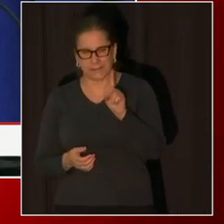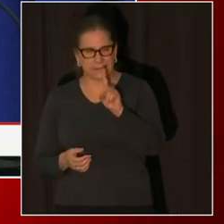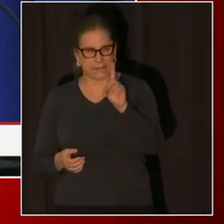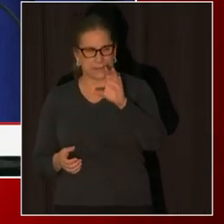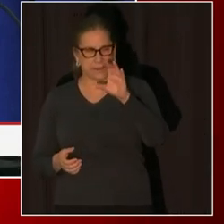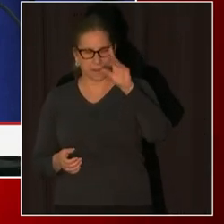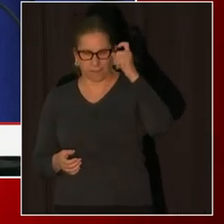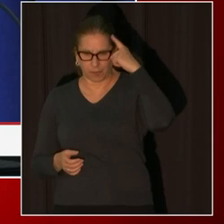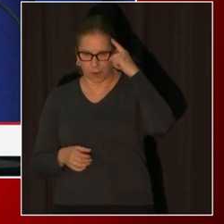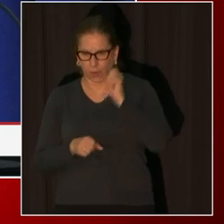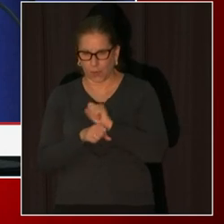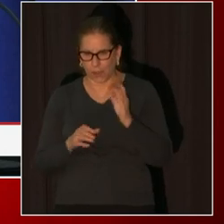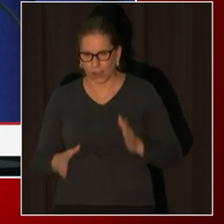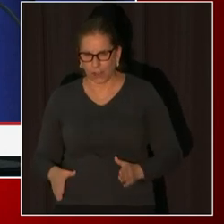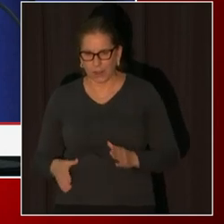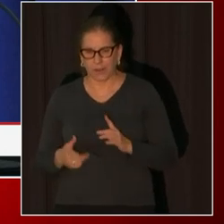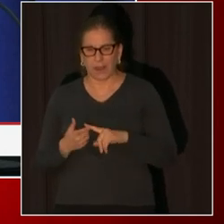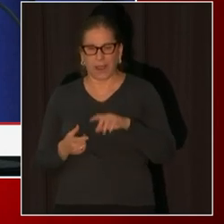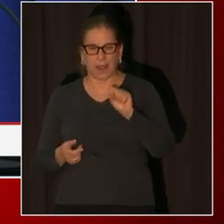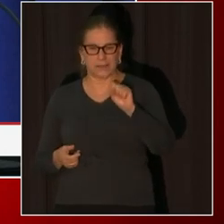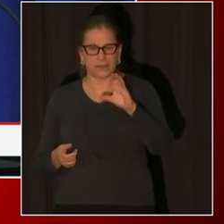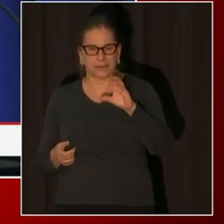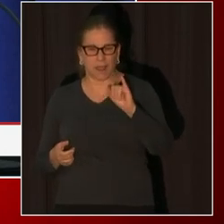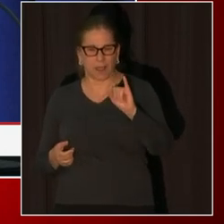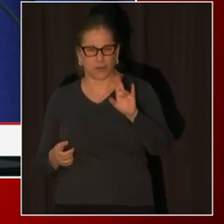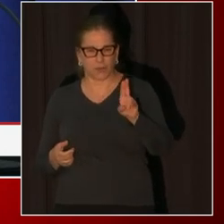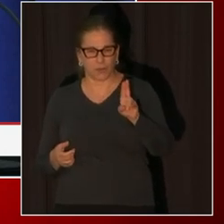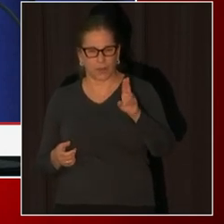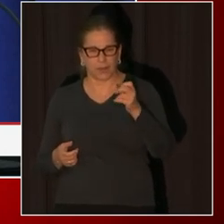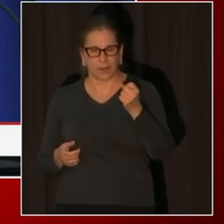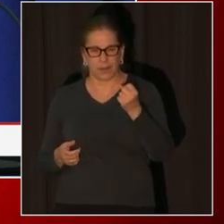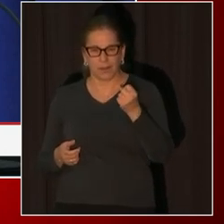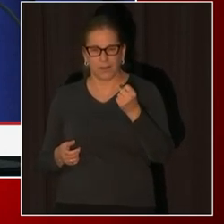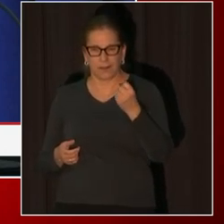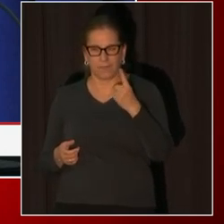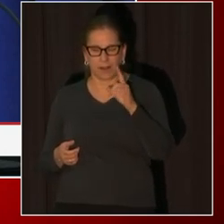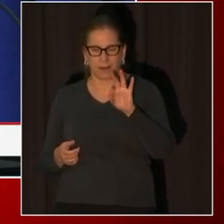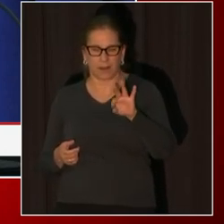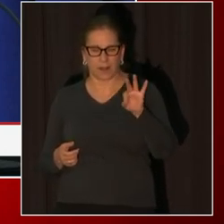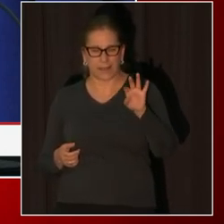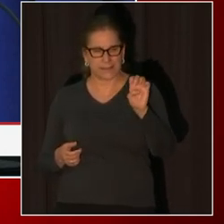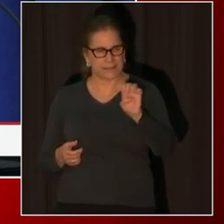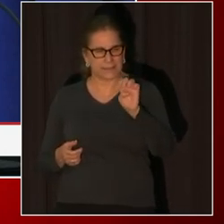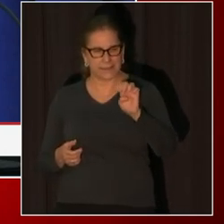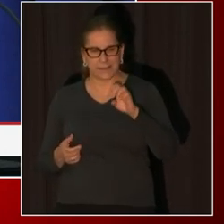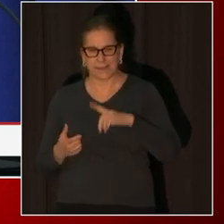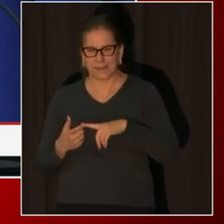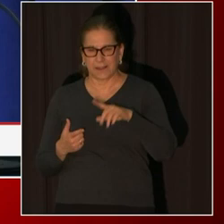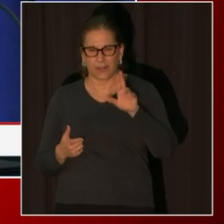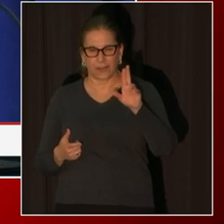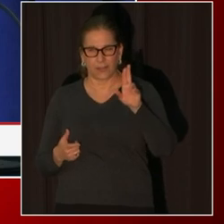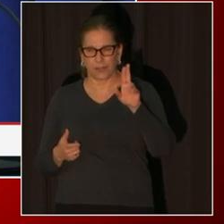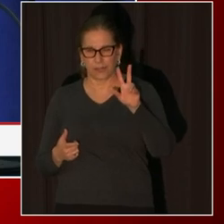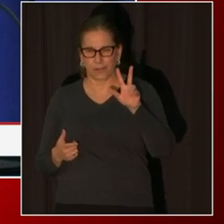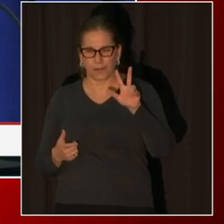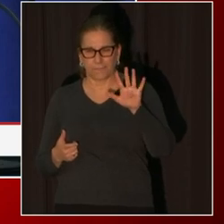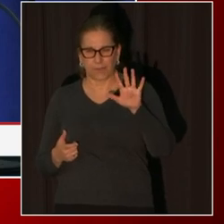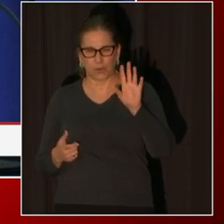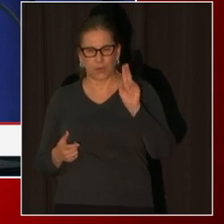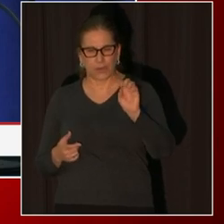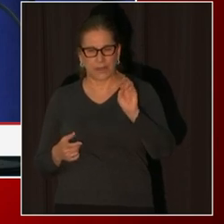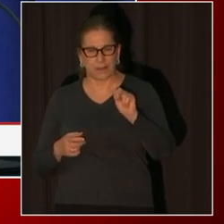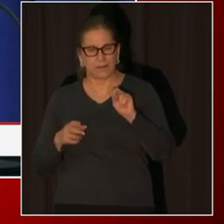SCIU 1199E, which is a 35-unit person at the Department of Behavioral Health, and